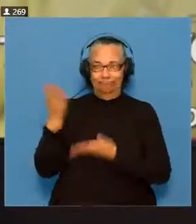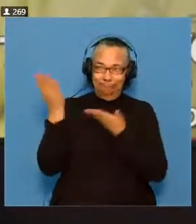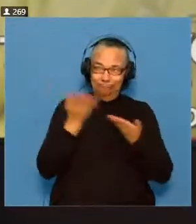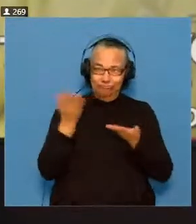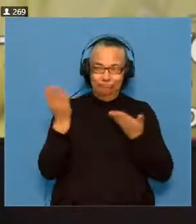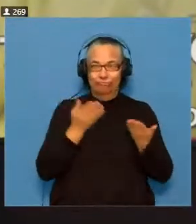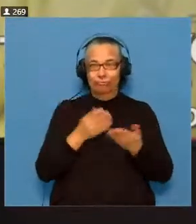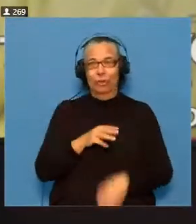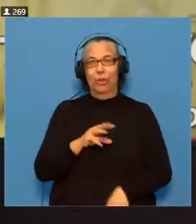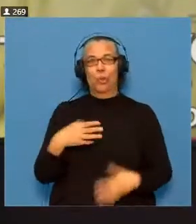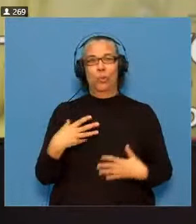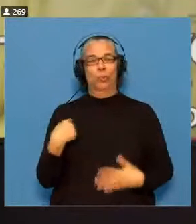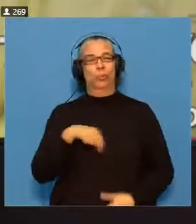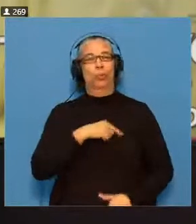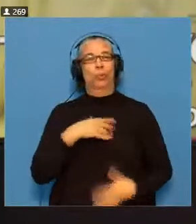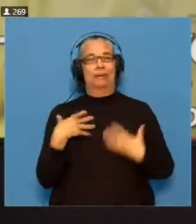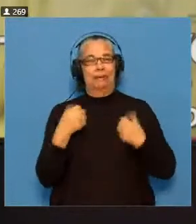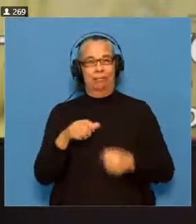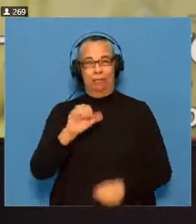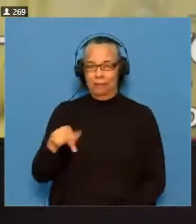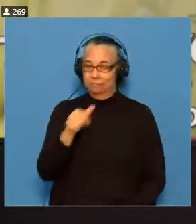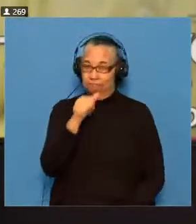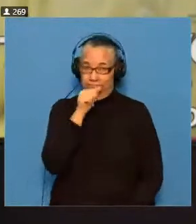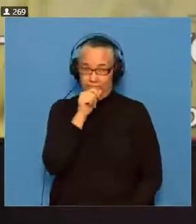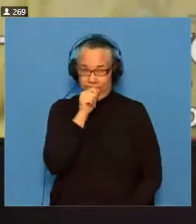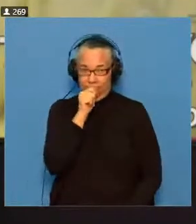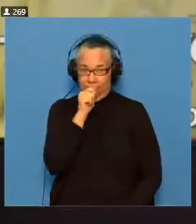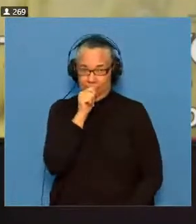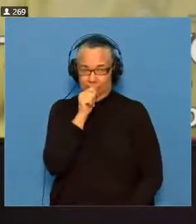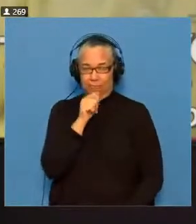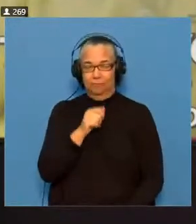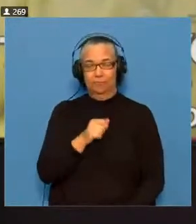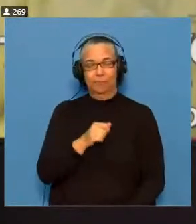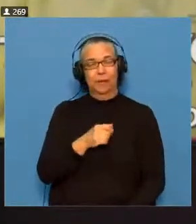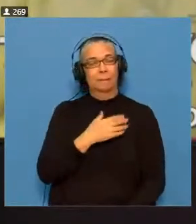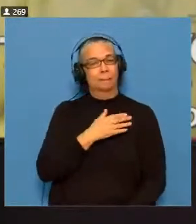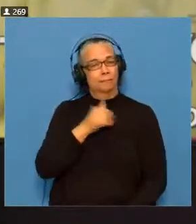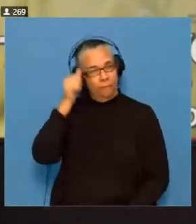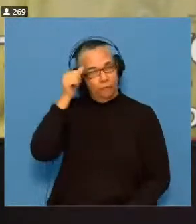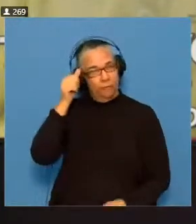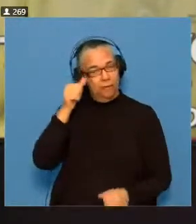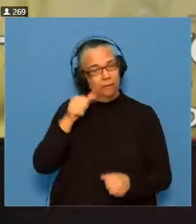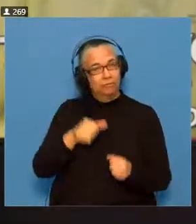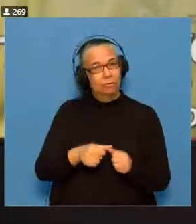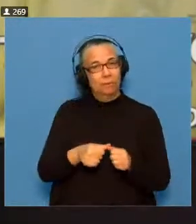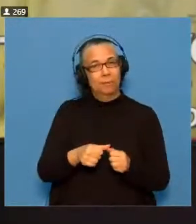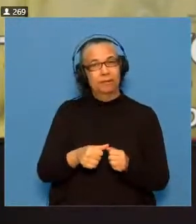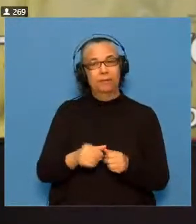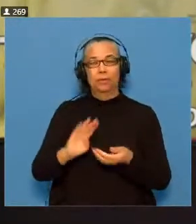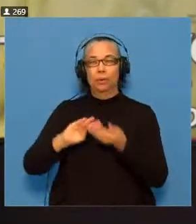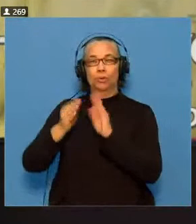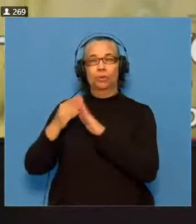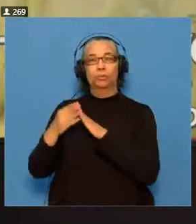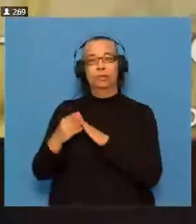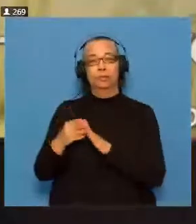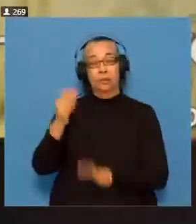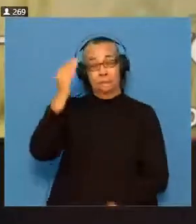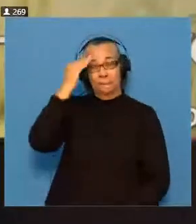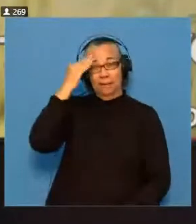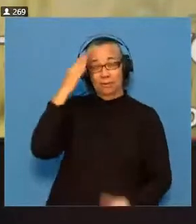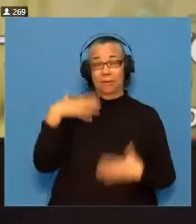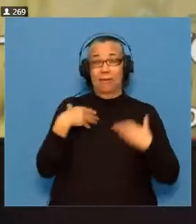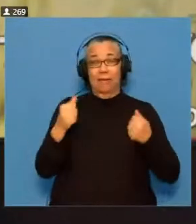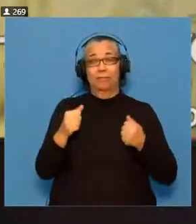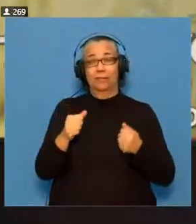anonymous contact tracing tool. In closing, I would like to remind the public about the Community Mental Wellbeing Hotline availability,